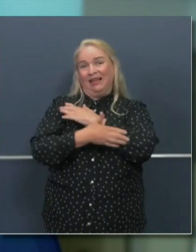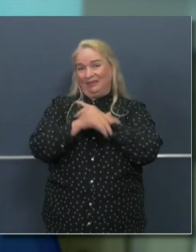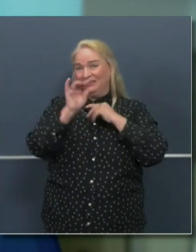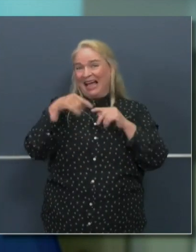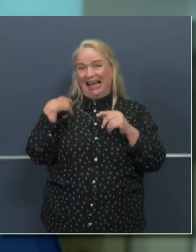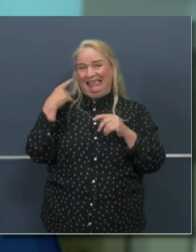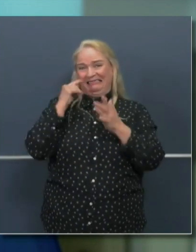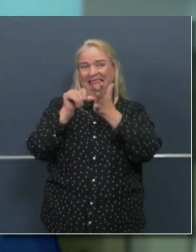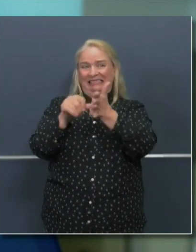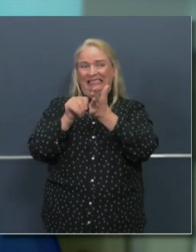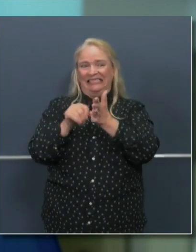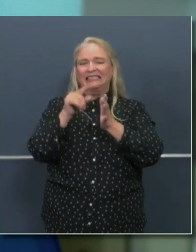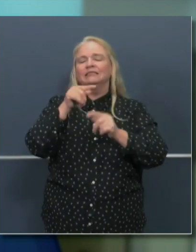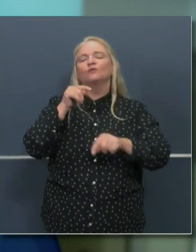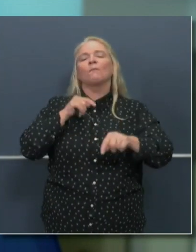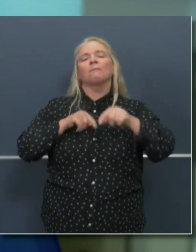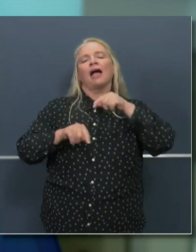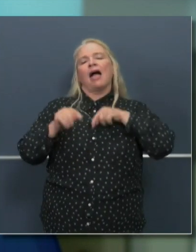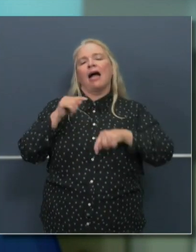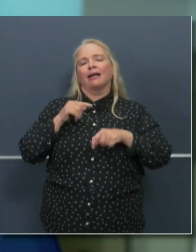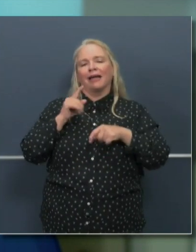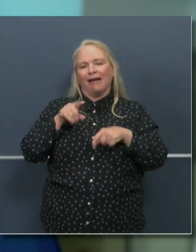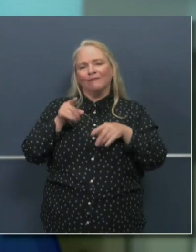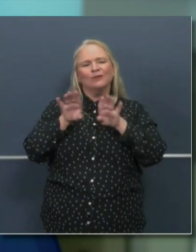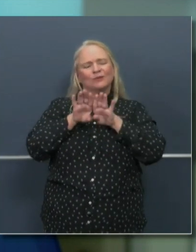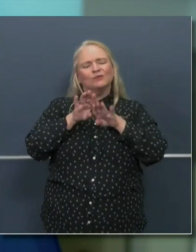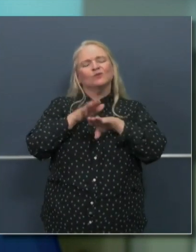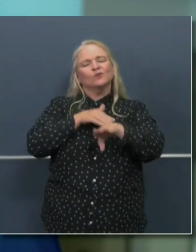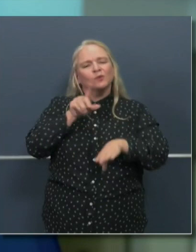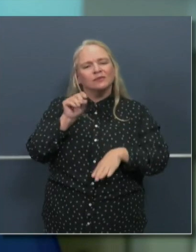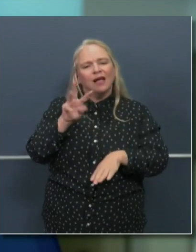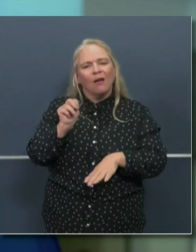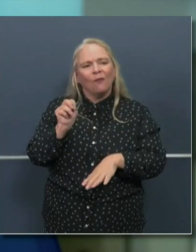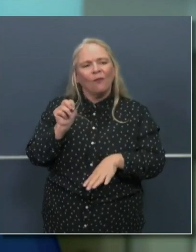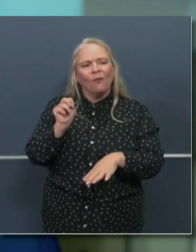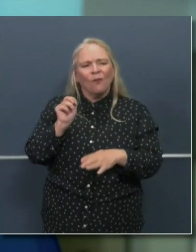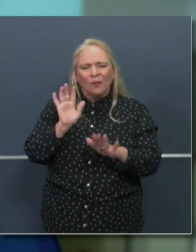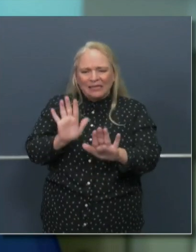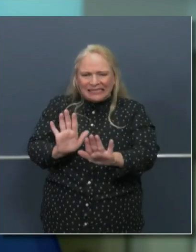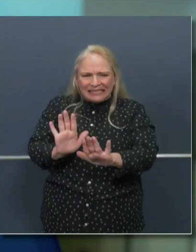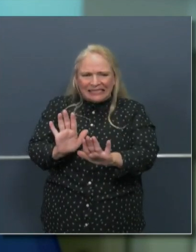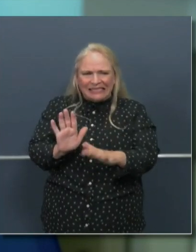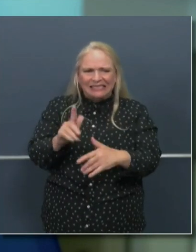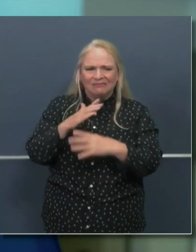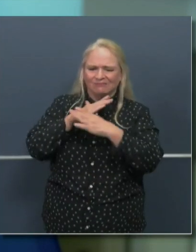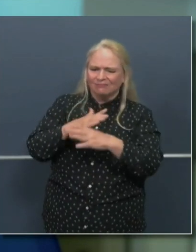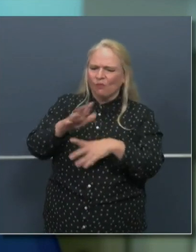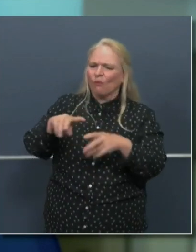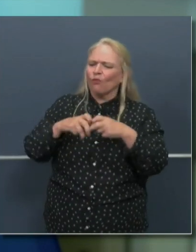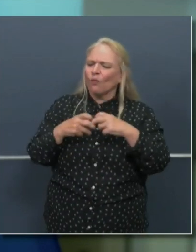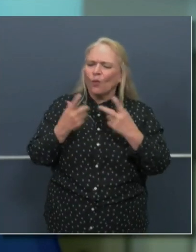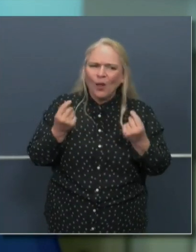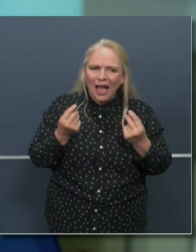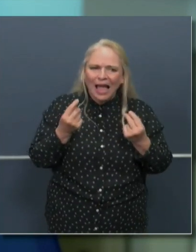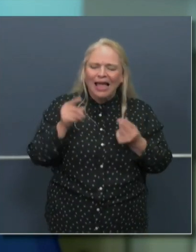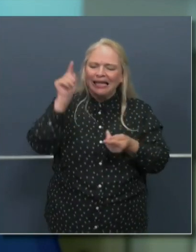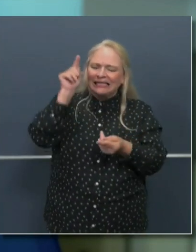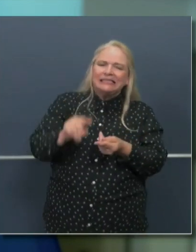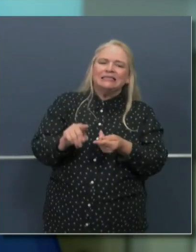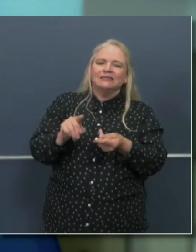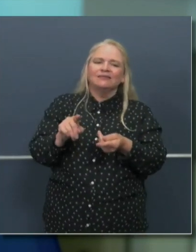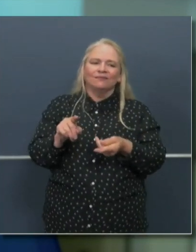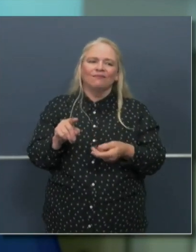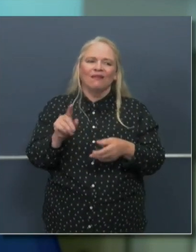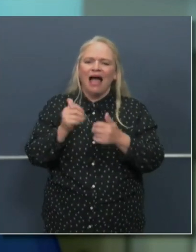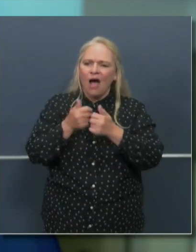as we referred to it, back in play to address and mitigate some of the sectoral guidelines that we put out and address the